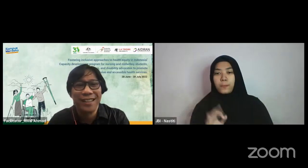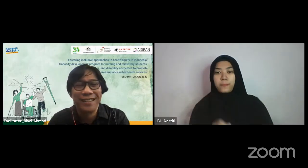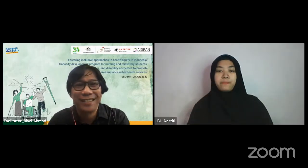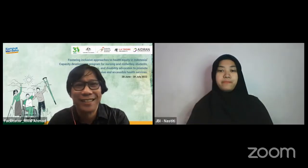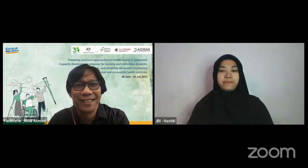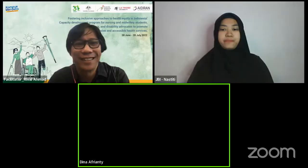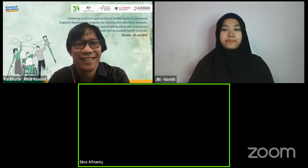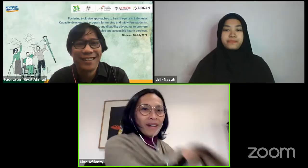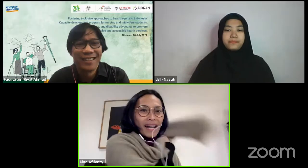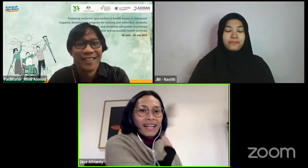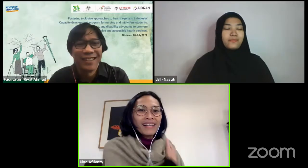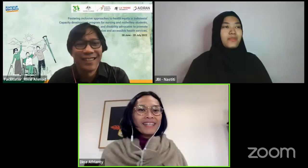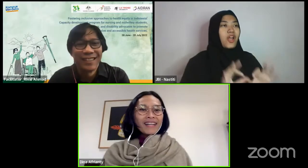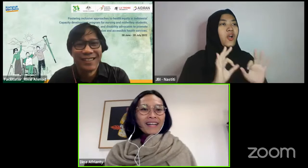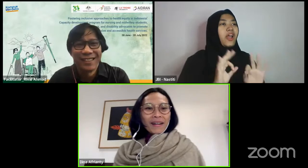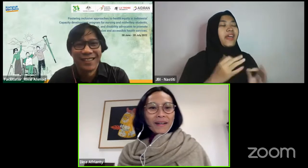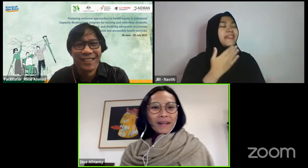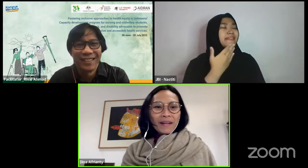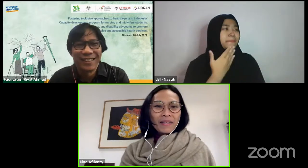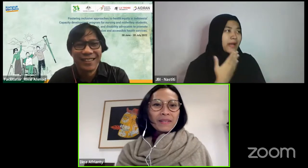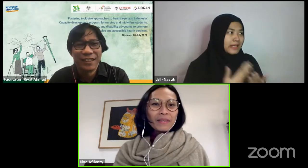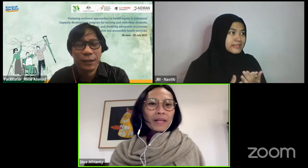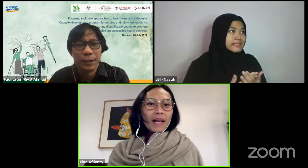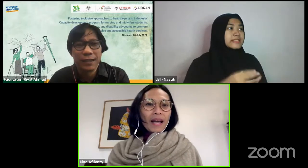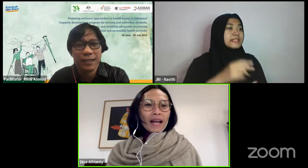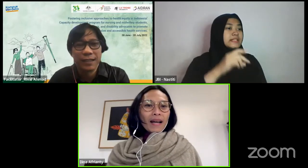Baik, terima kasih Pak Rifal.